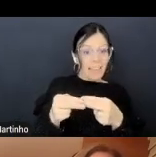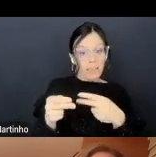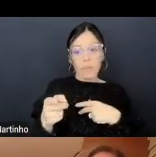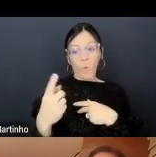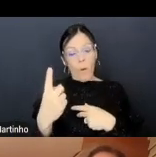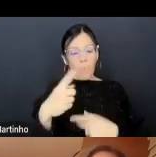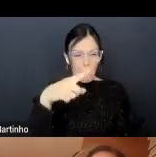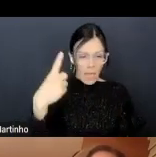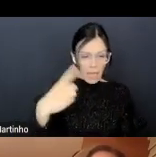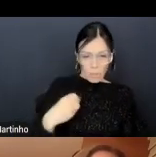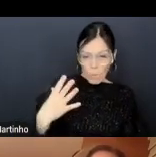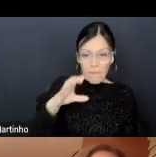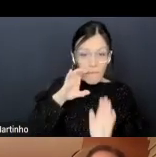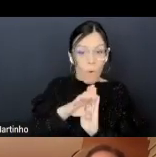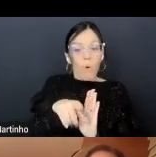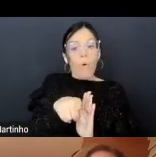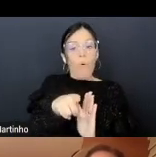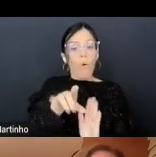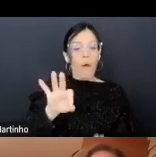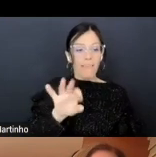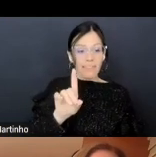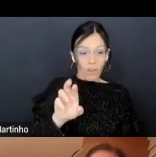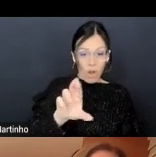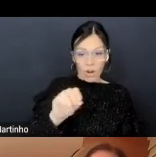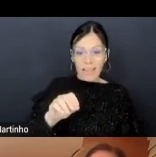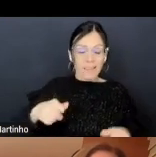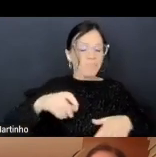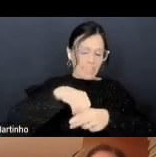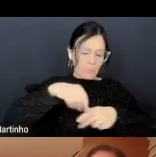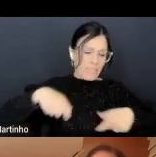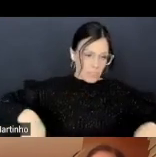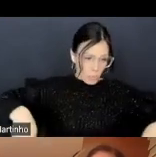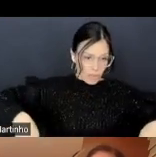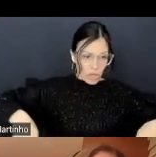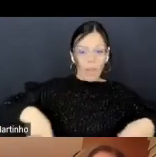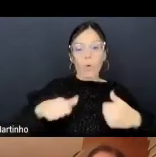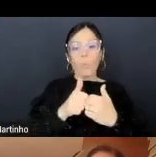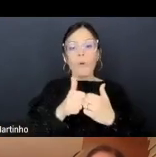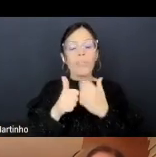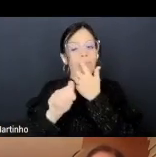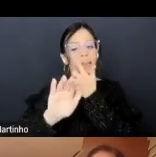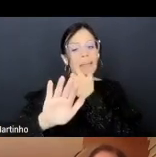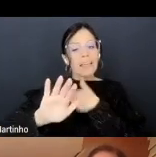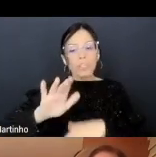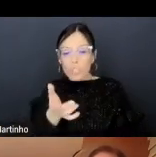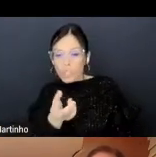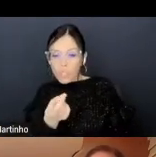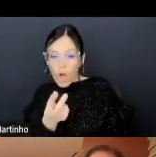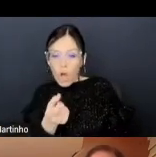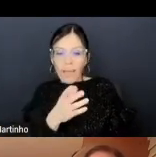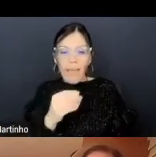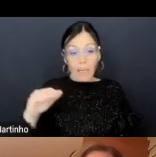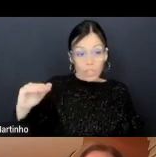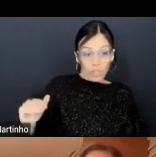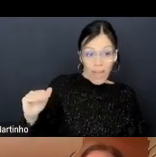black and white photo of um fdr in his wheelchair uh with his dog and uh a